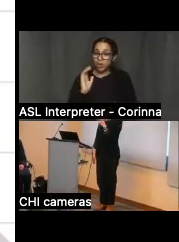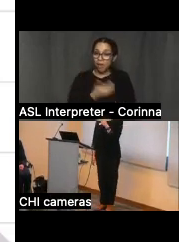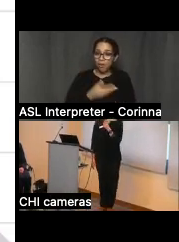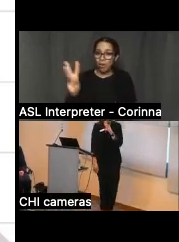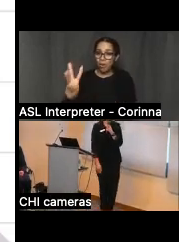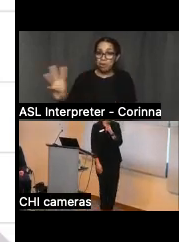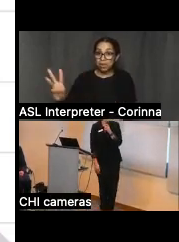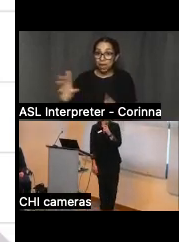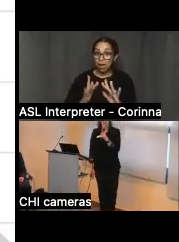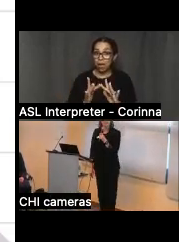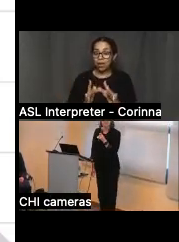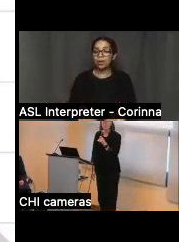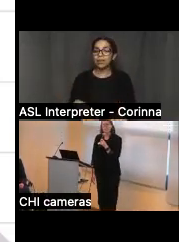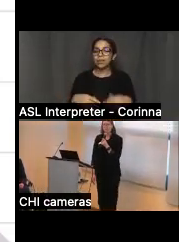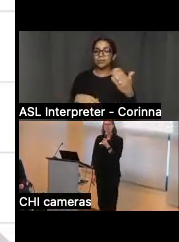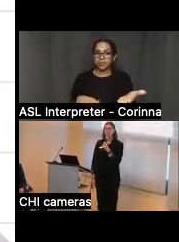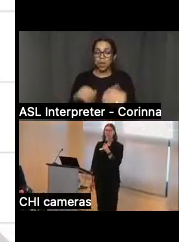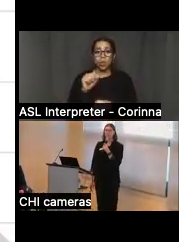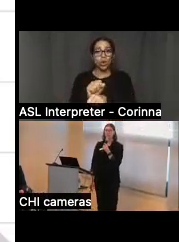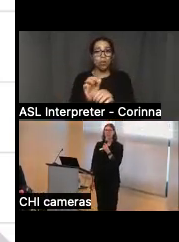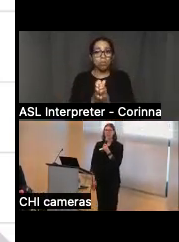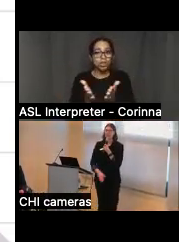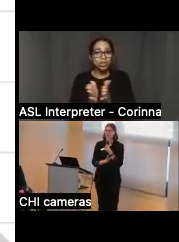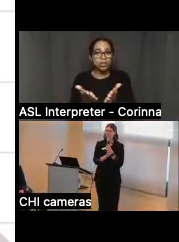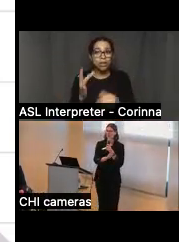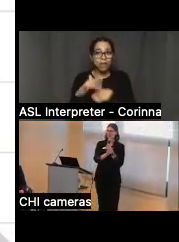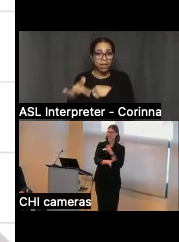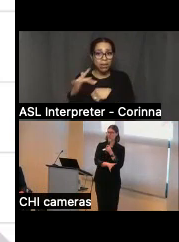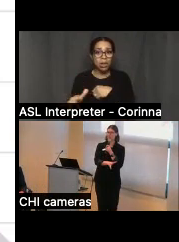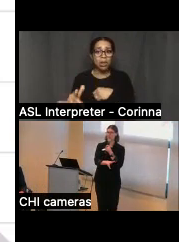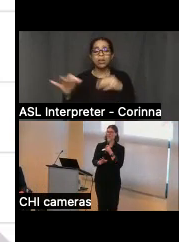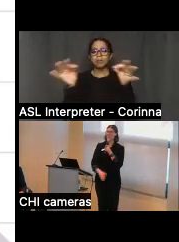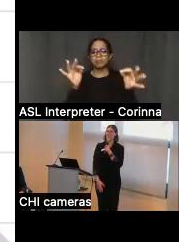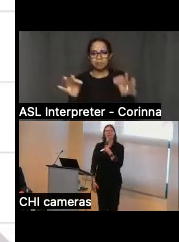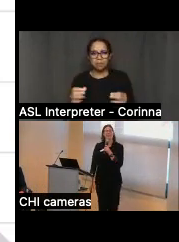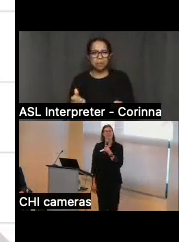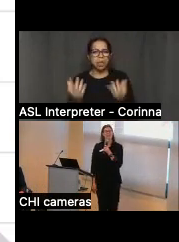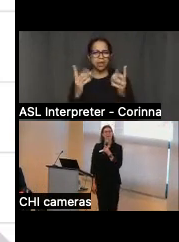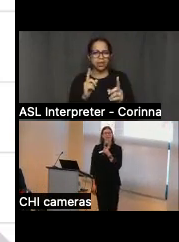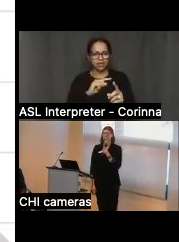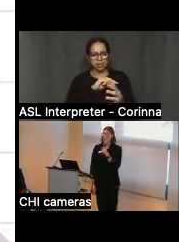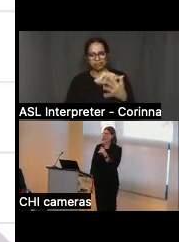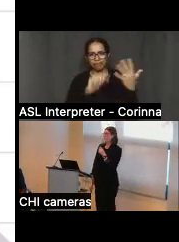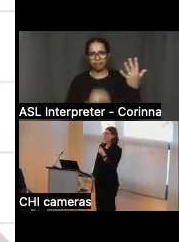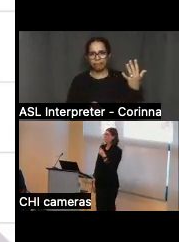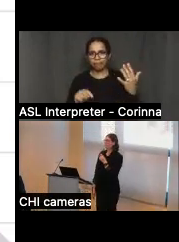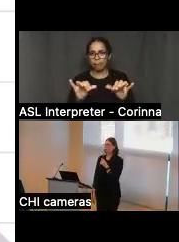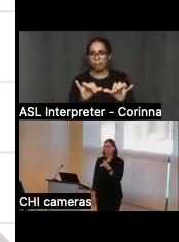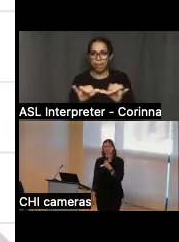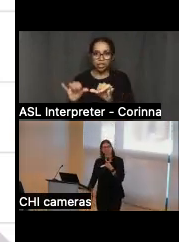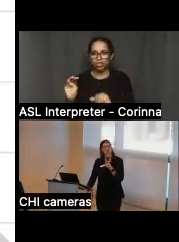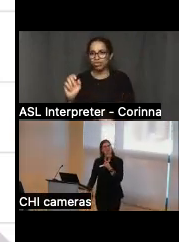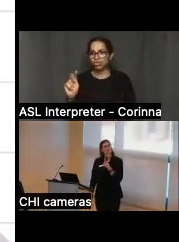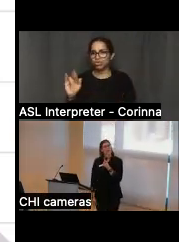So we have some workbooks available, which outline a lot of the metrics we talked about today, as well as many others by